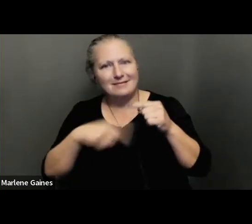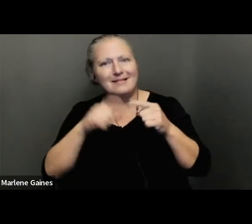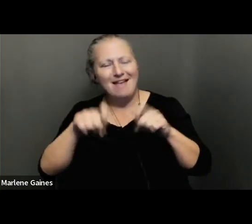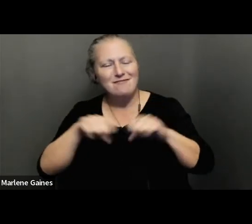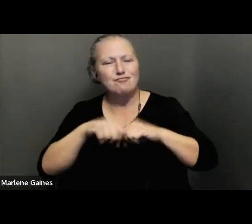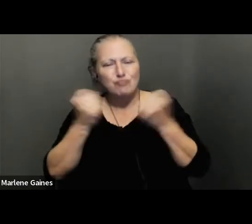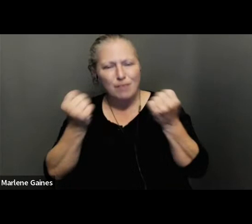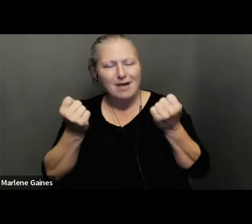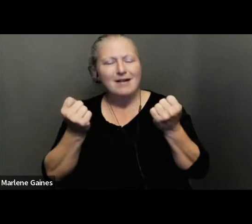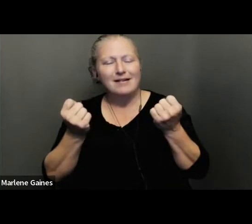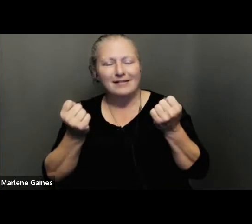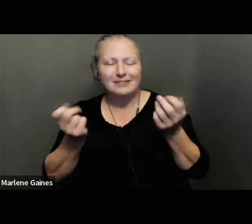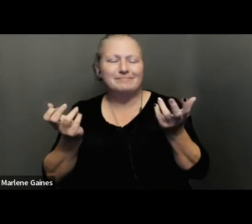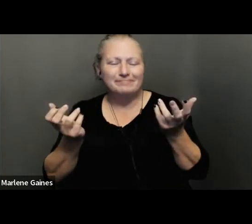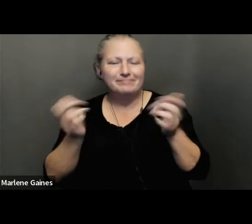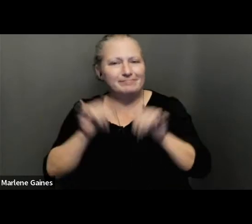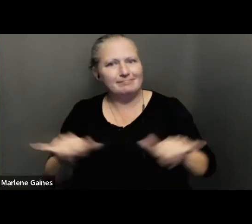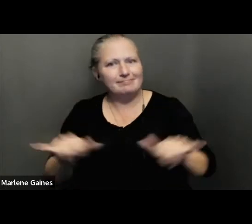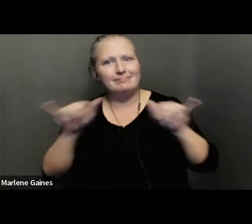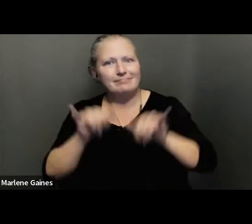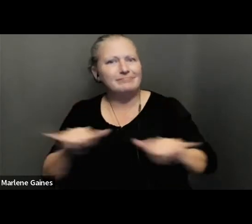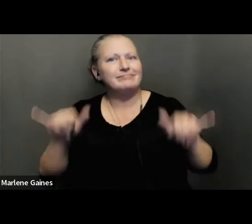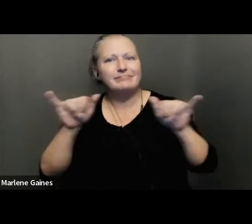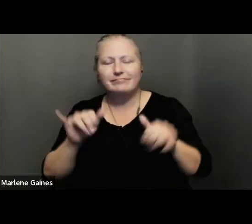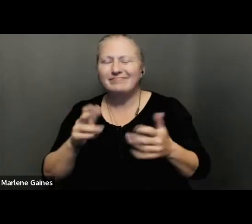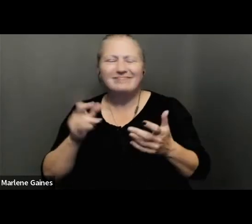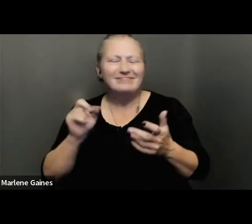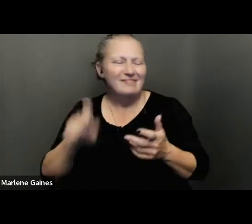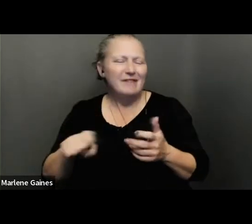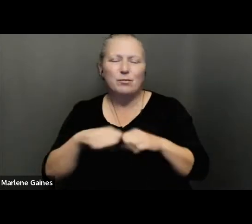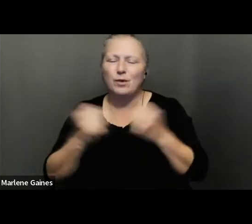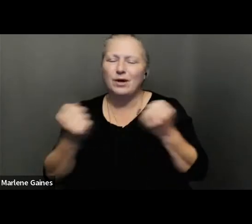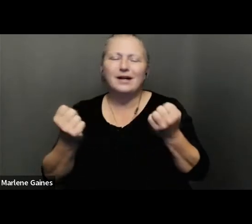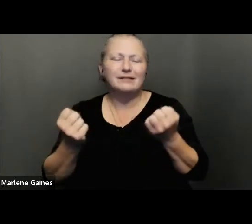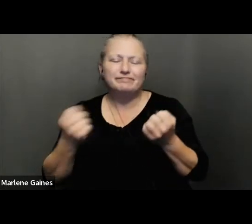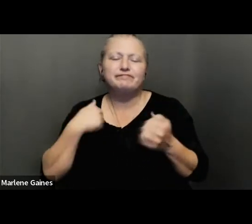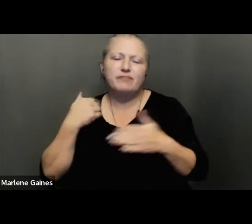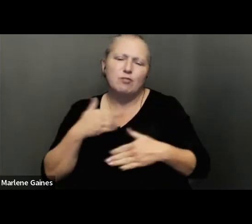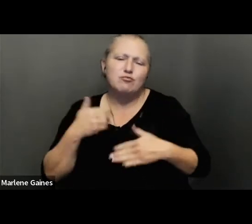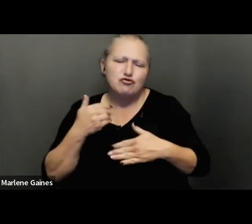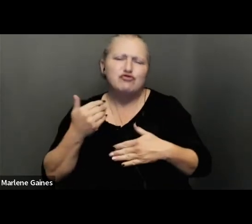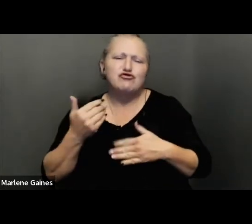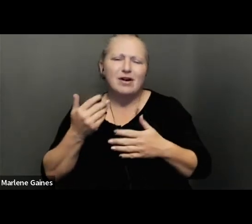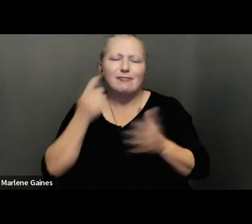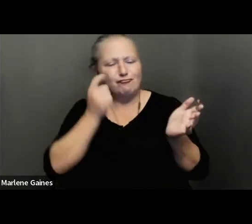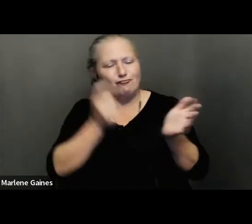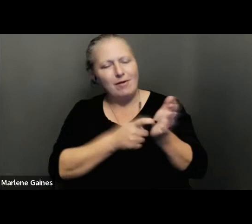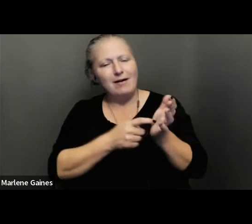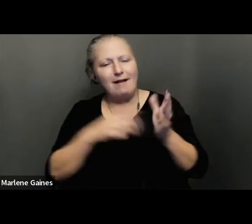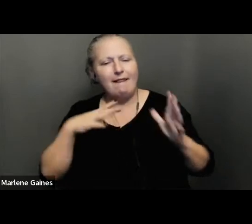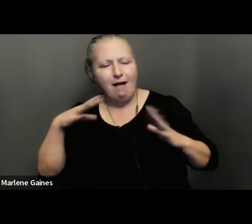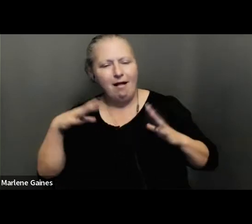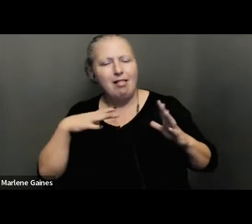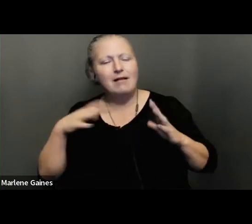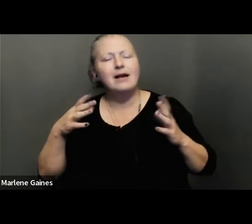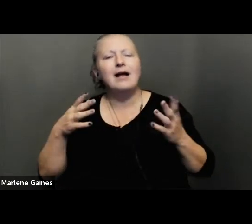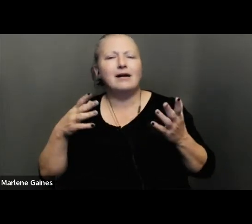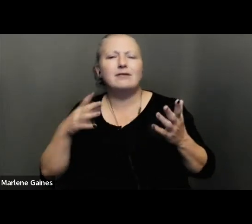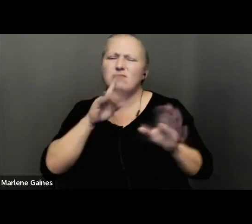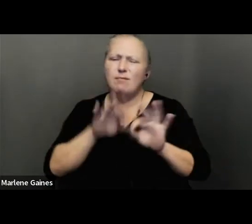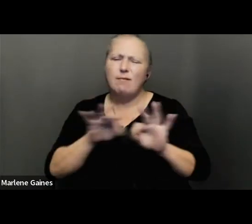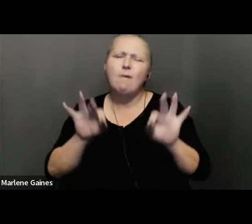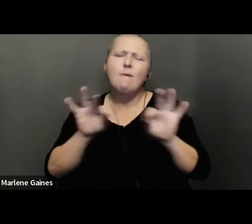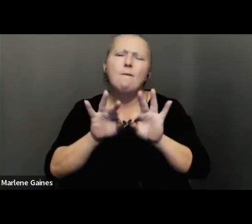that chain, that it just keeps going and going. So I do appreciate that we're recognizing a holiday. It's